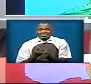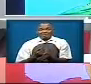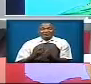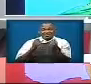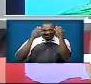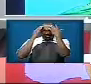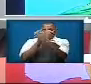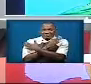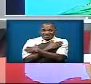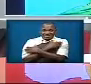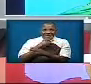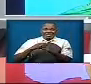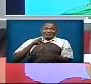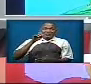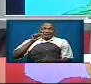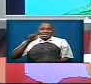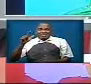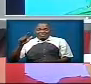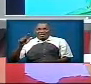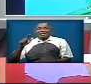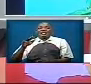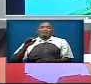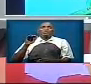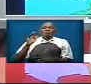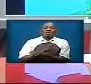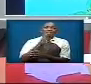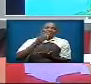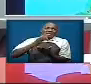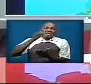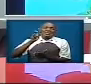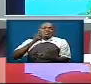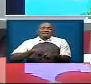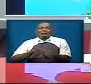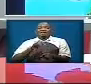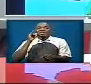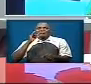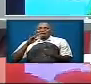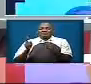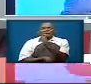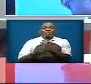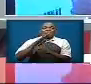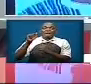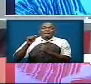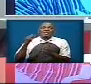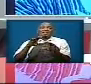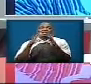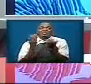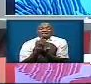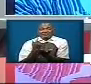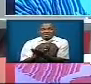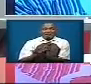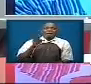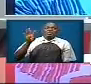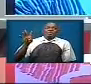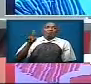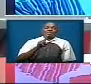Time African champions beat Berekum Chelsea by 4-1 in Cairo. It was the Egyptians that